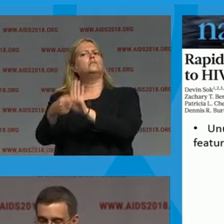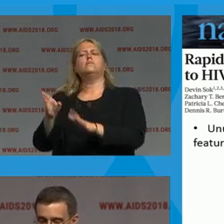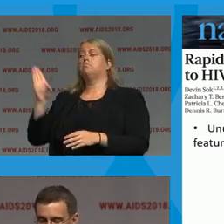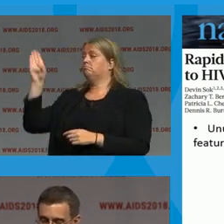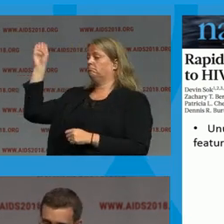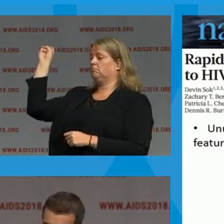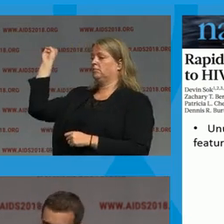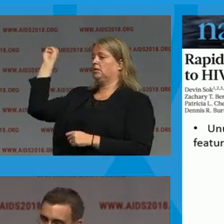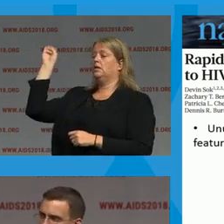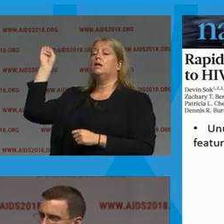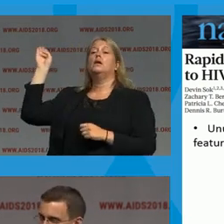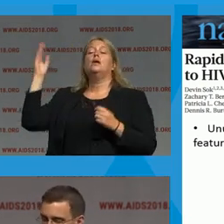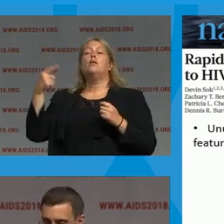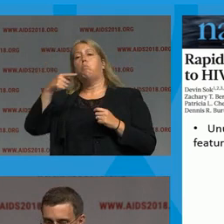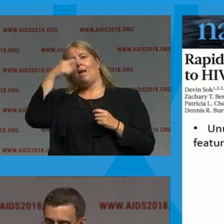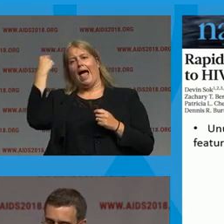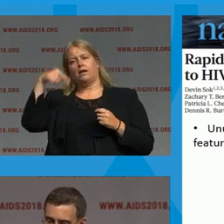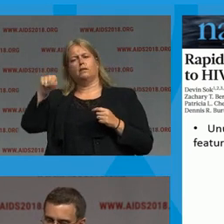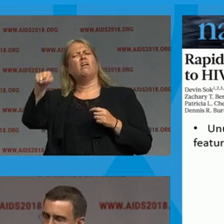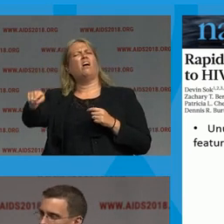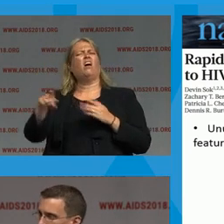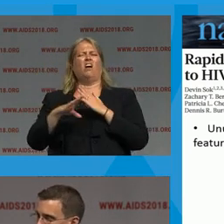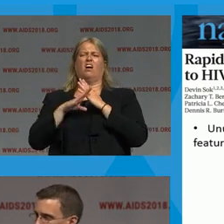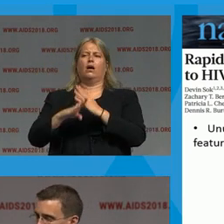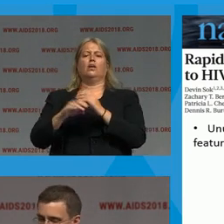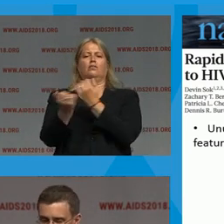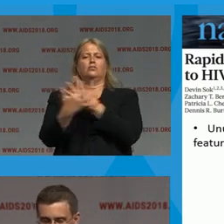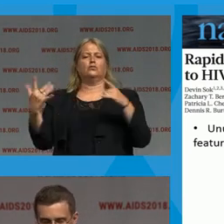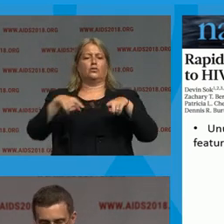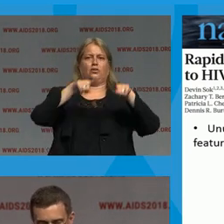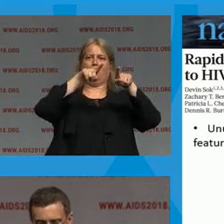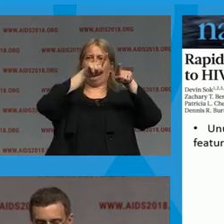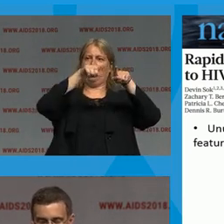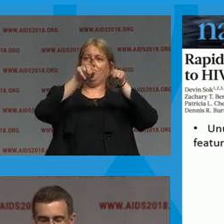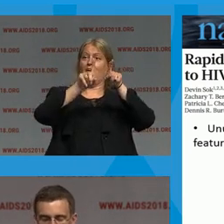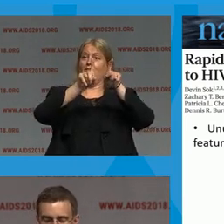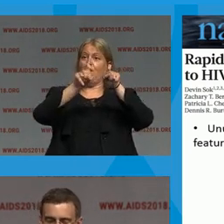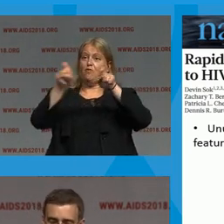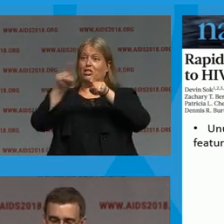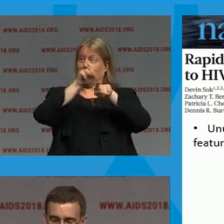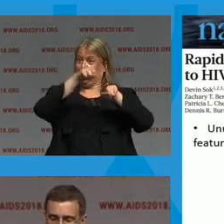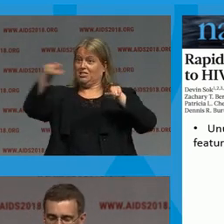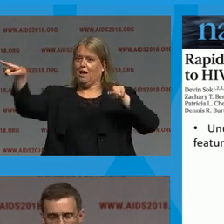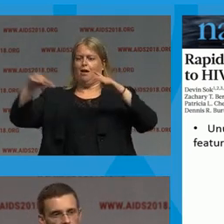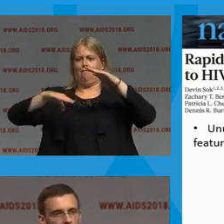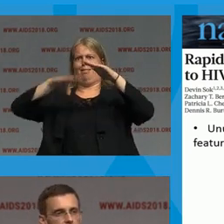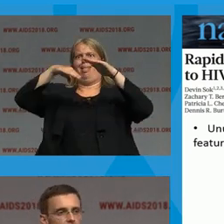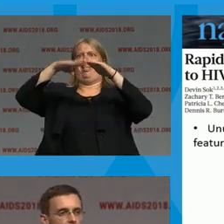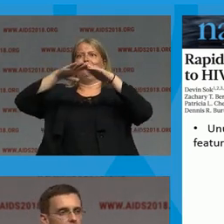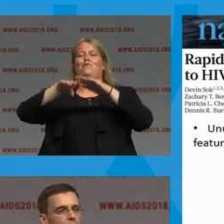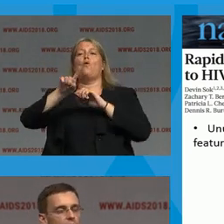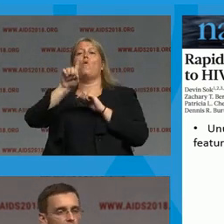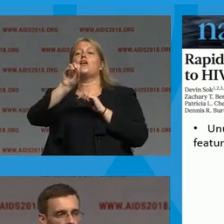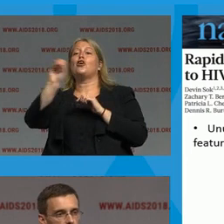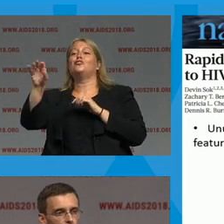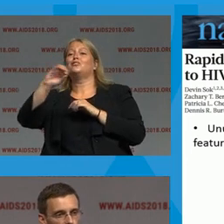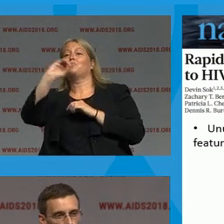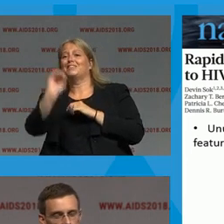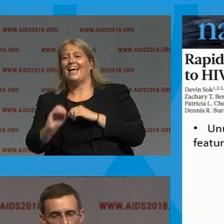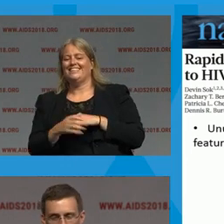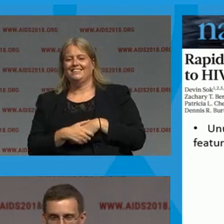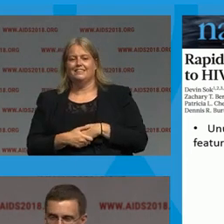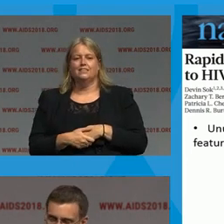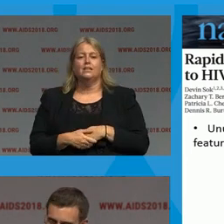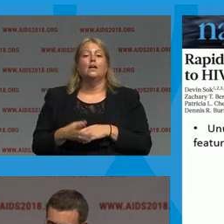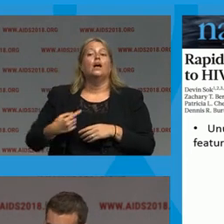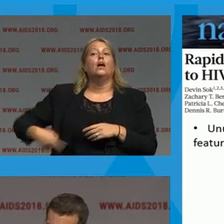of neutralization against different viruses, and we get close to 100%. So what this suggests is that efforts